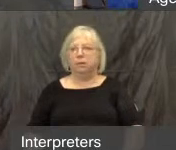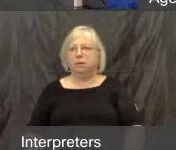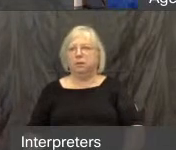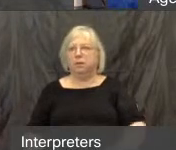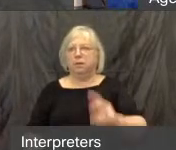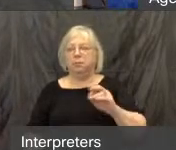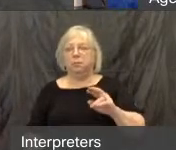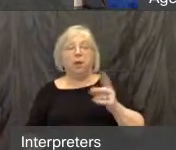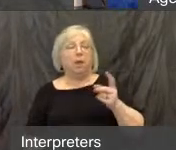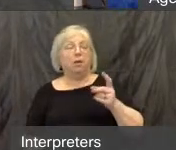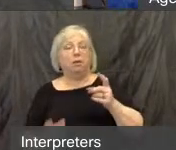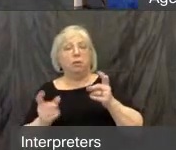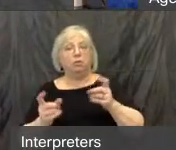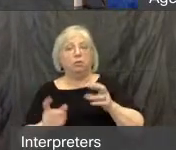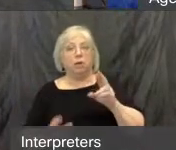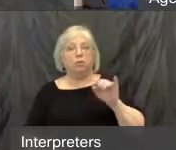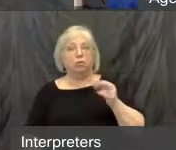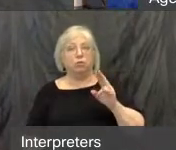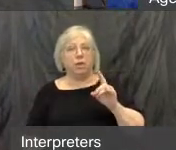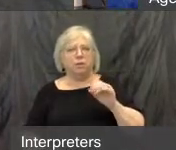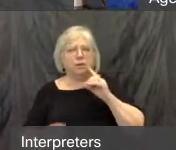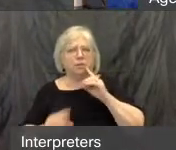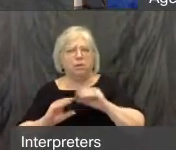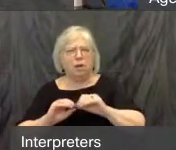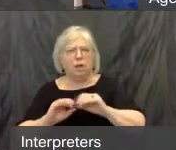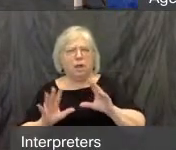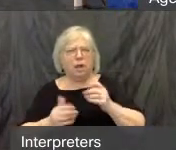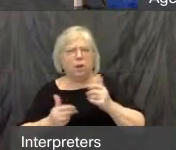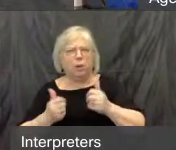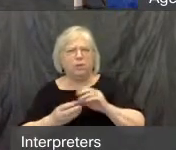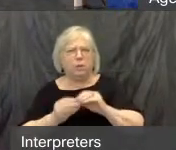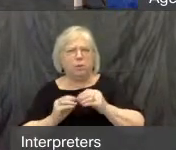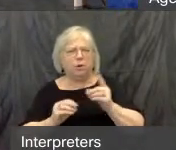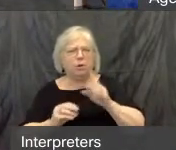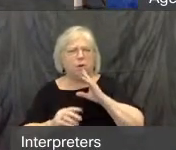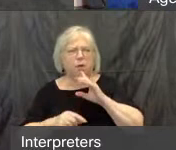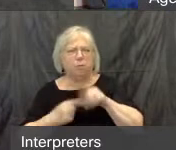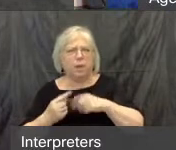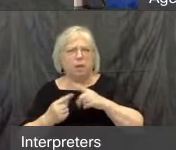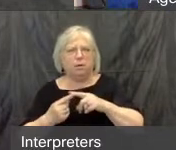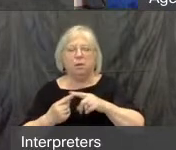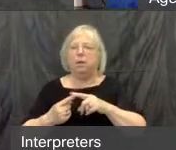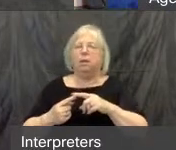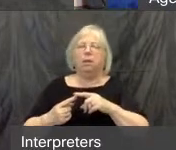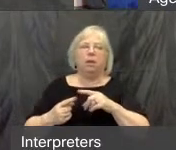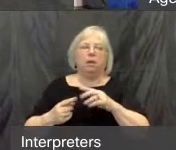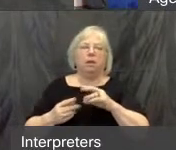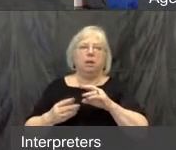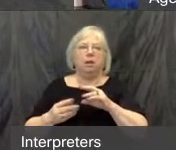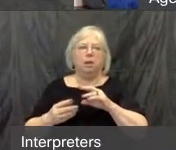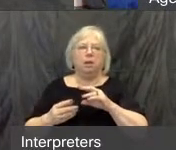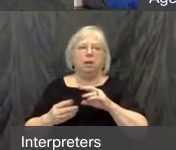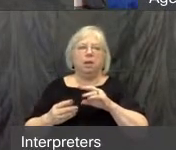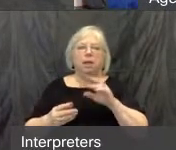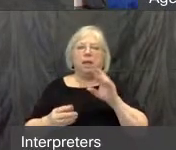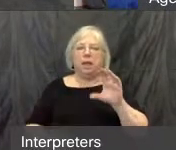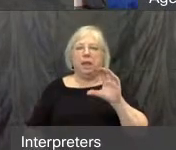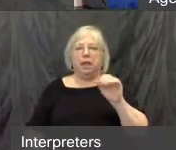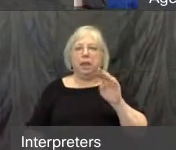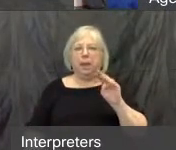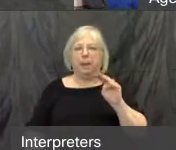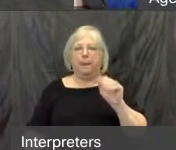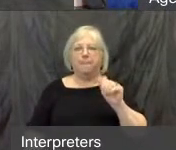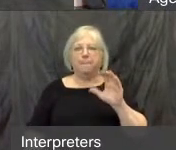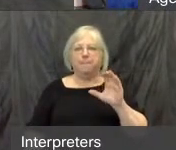And Director Richardson, just for clarity, which item are you referring to? I'm talking about the Kemack Village